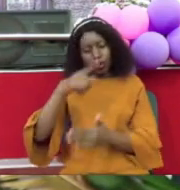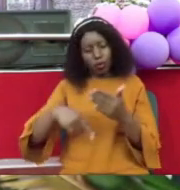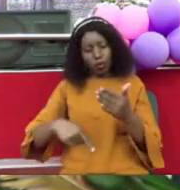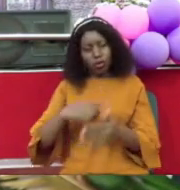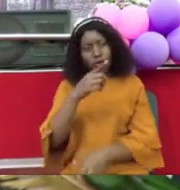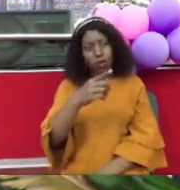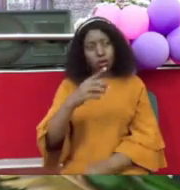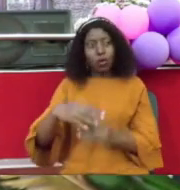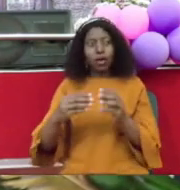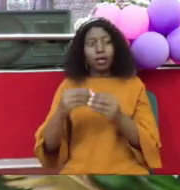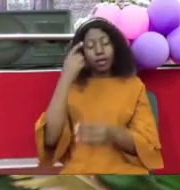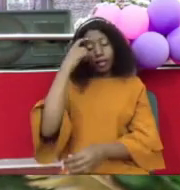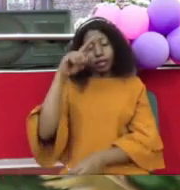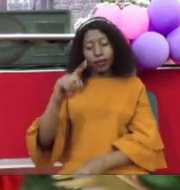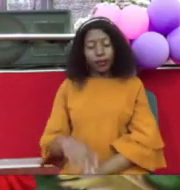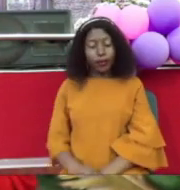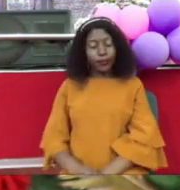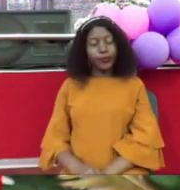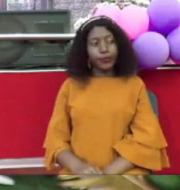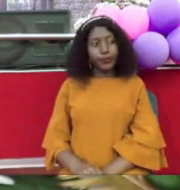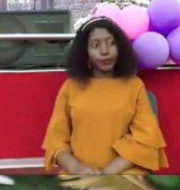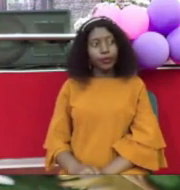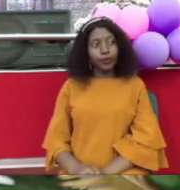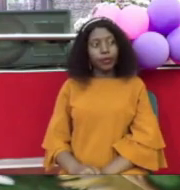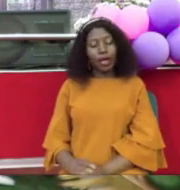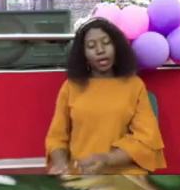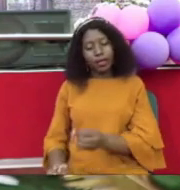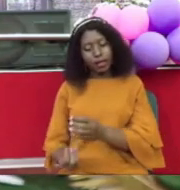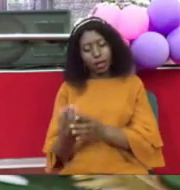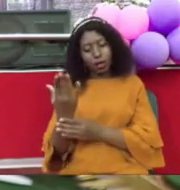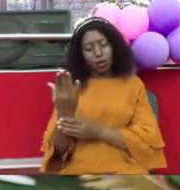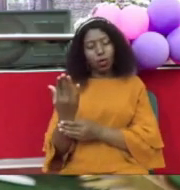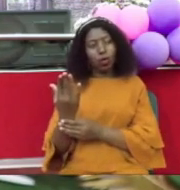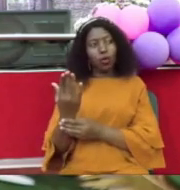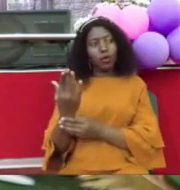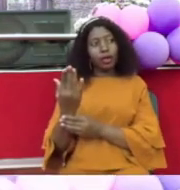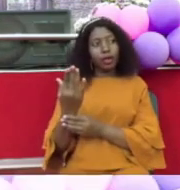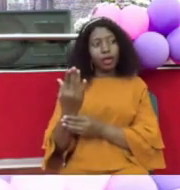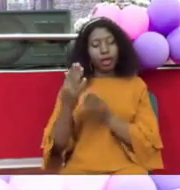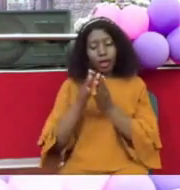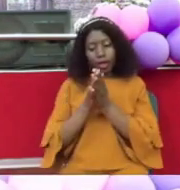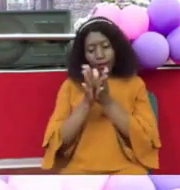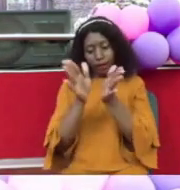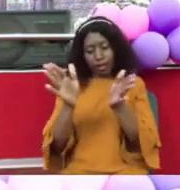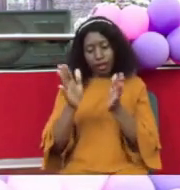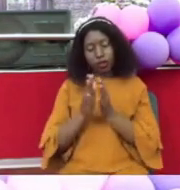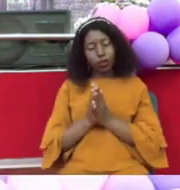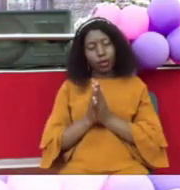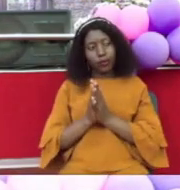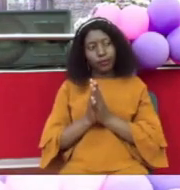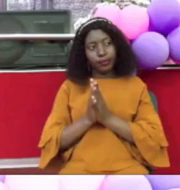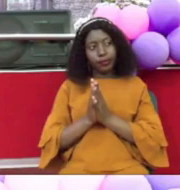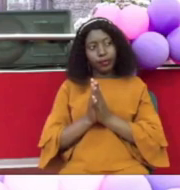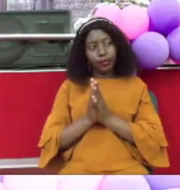kwamba ujue ni kwa nini uliweza kuumbwa. And it is a growing revelation. Na ni ufunuo ambao unakuwa. Because